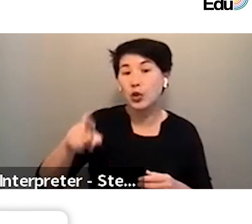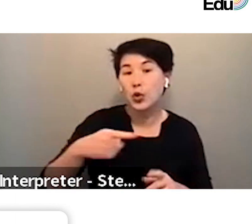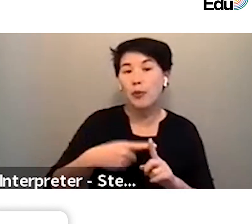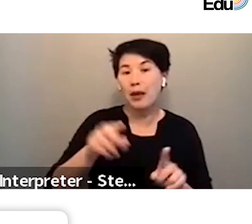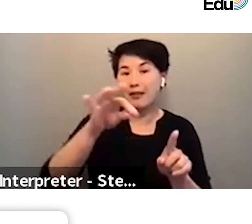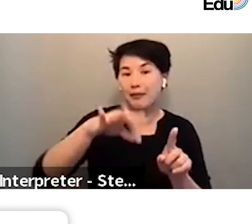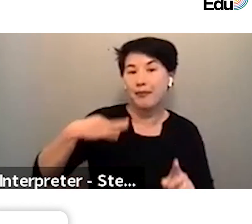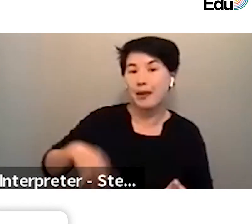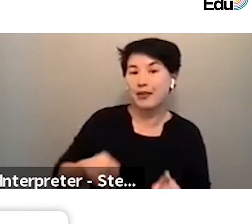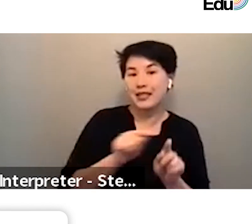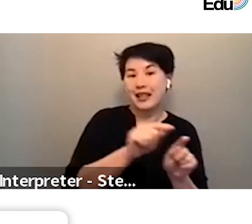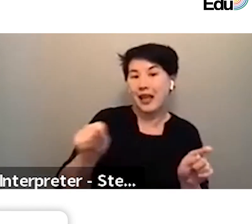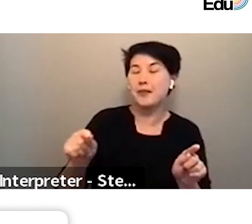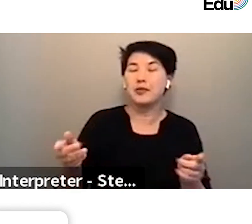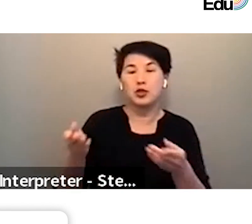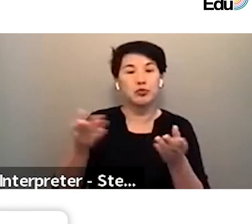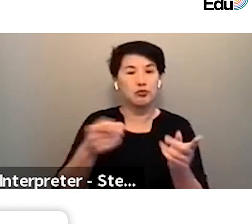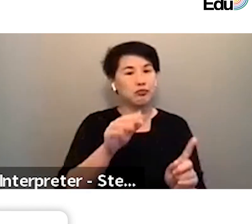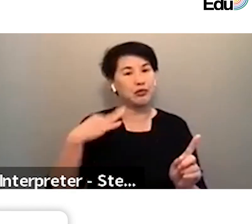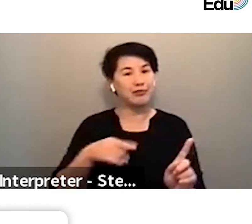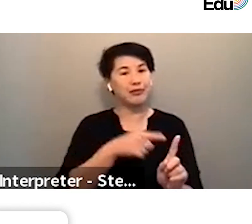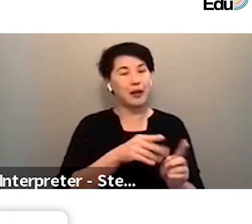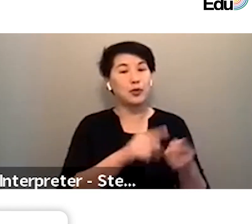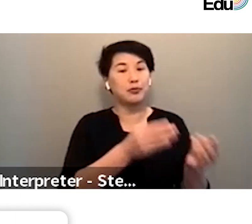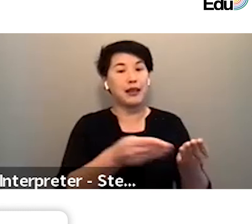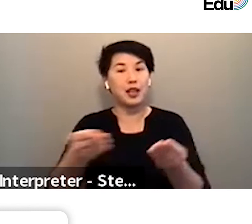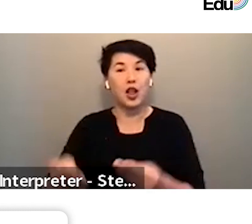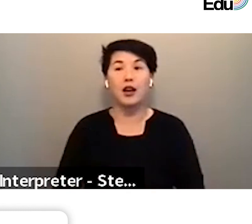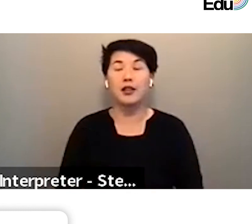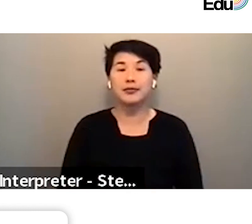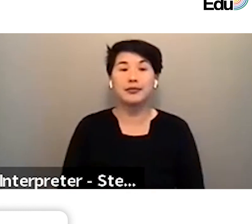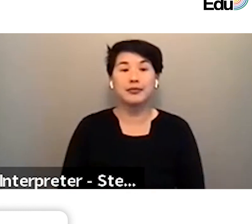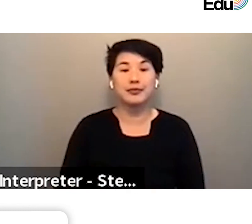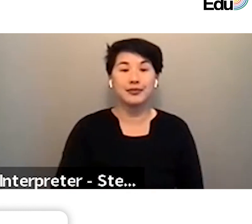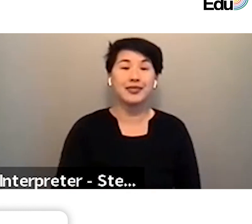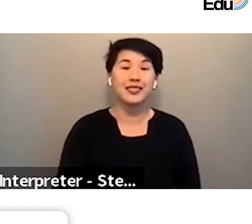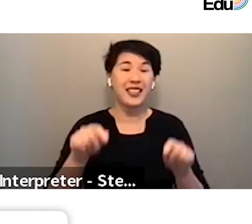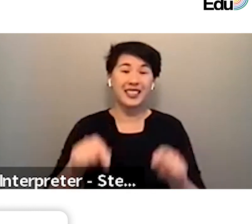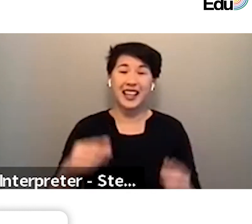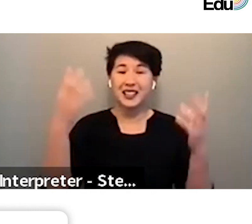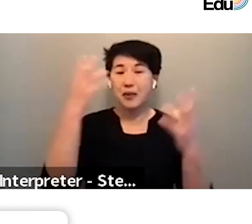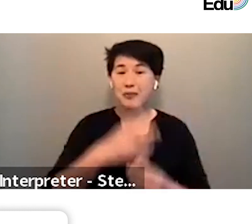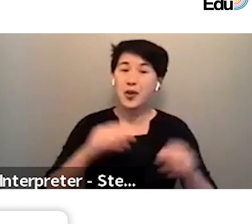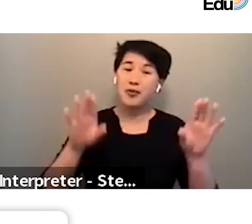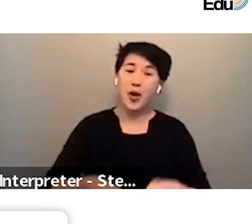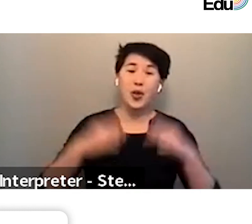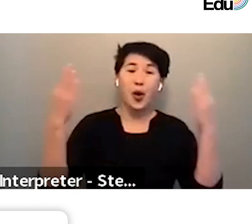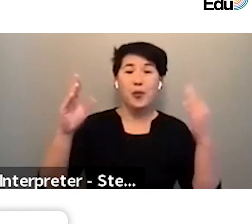of pass it along. I'm going to finish off this beautiful open